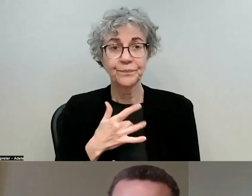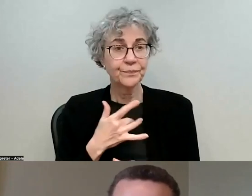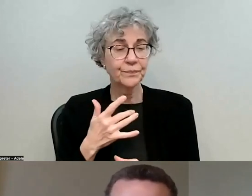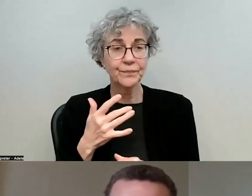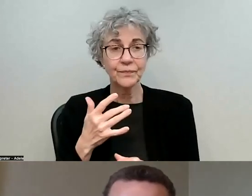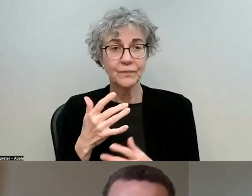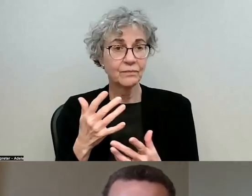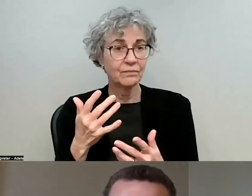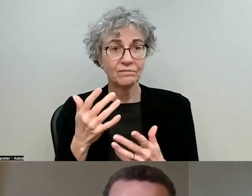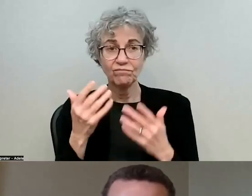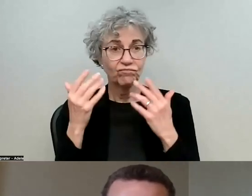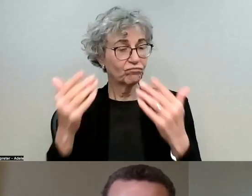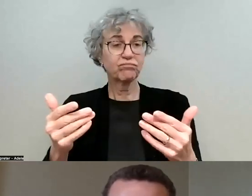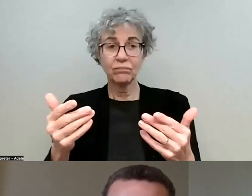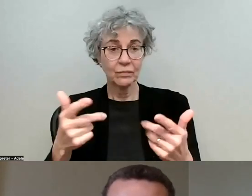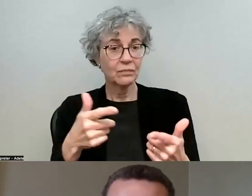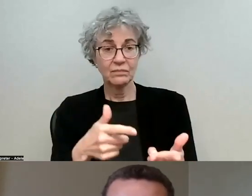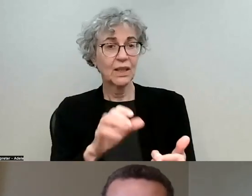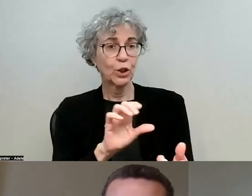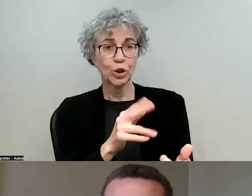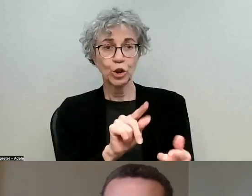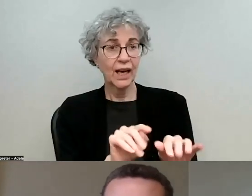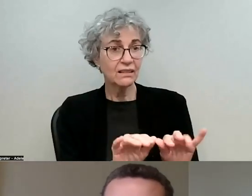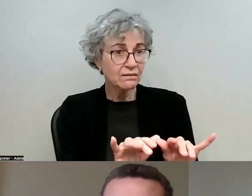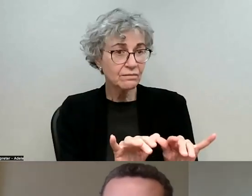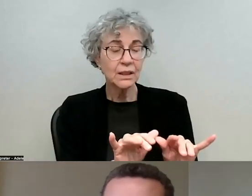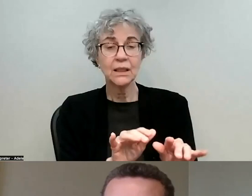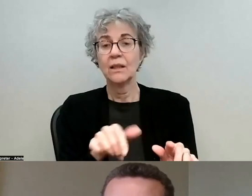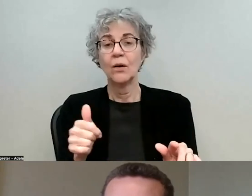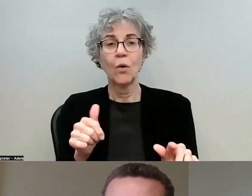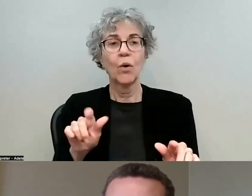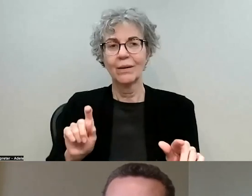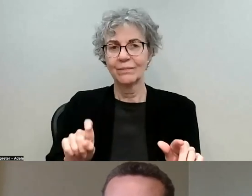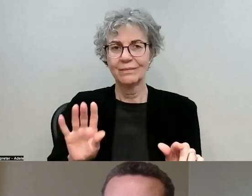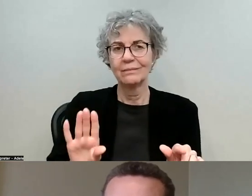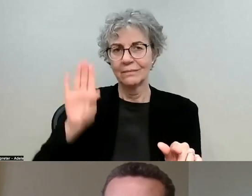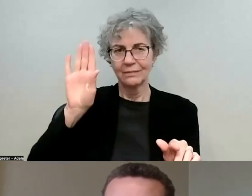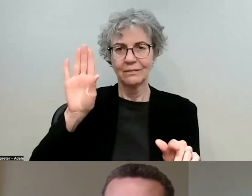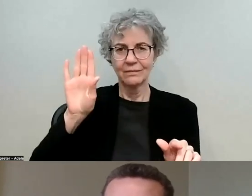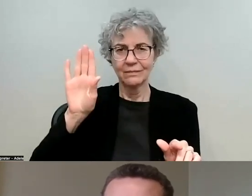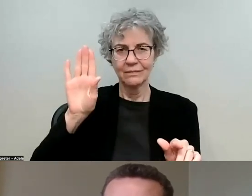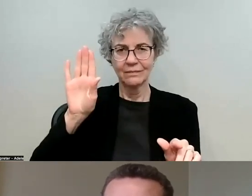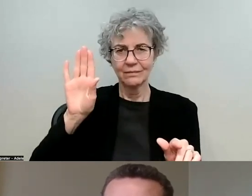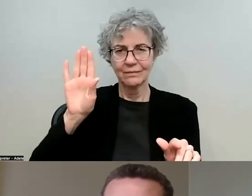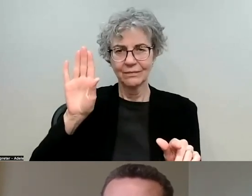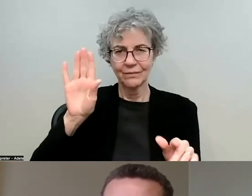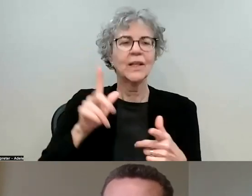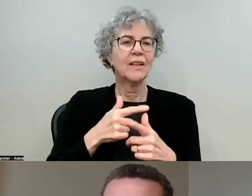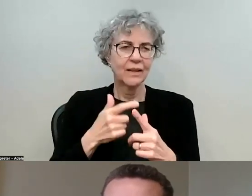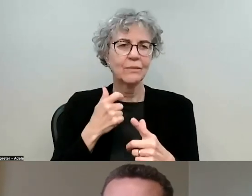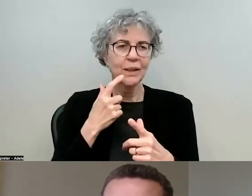leave them in the chat or use the raise hand function, and then we can call on